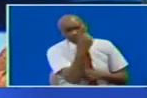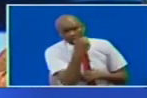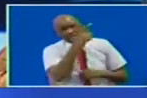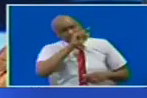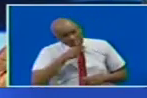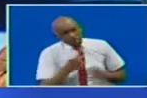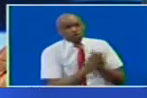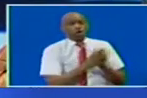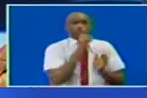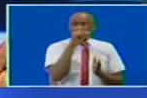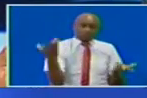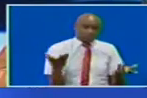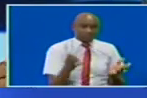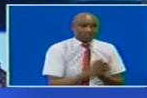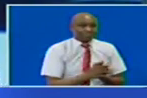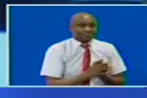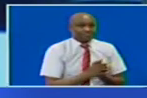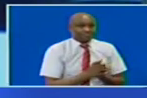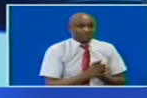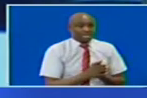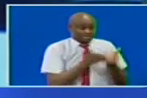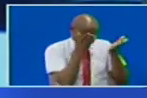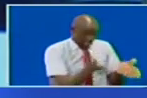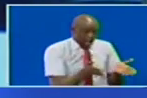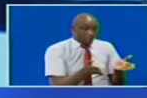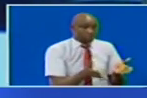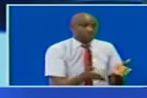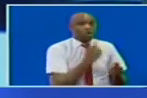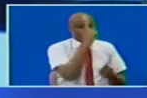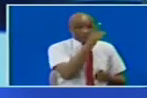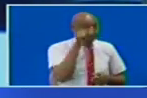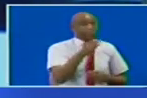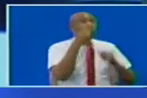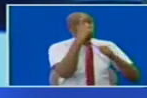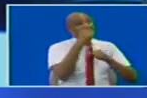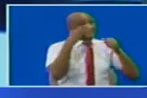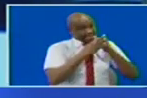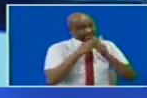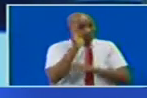the 1.18 billion? Yes, billion shillings. Now, the figure of 1.18 billion